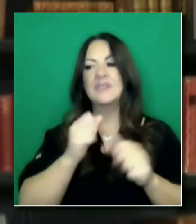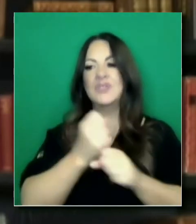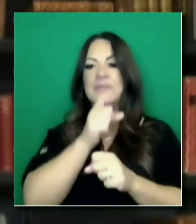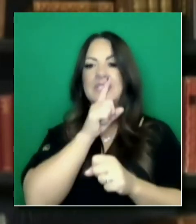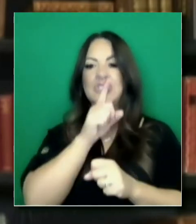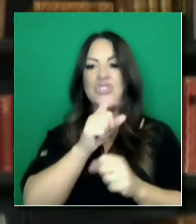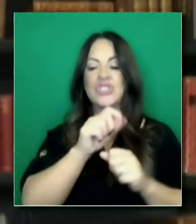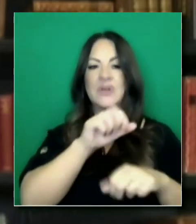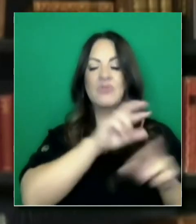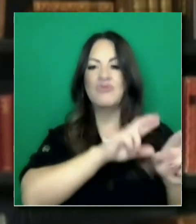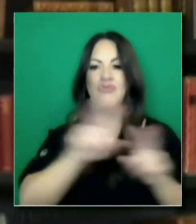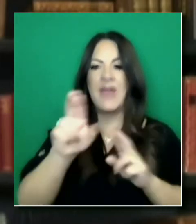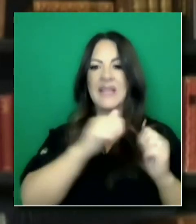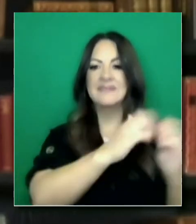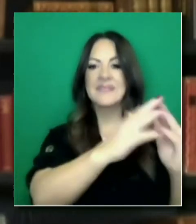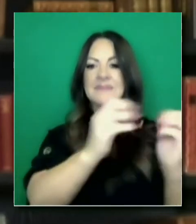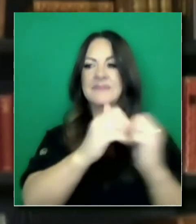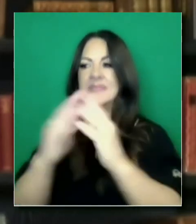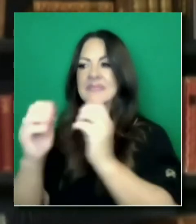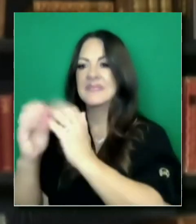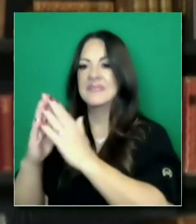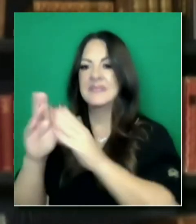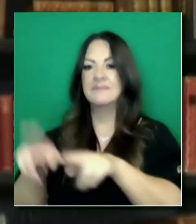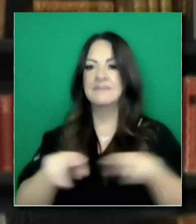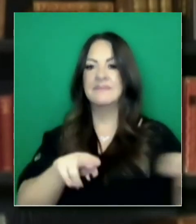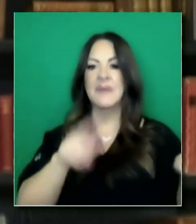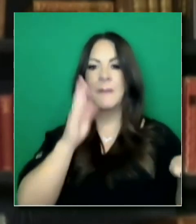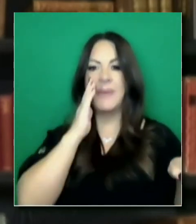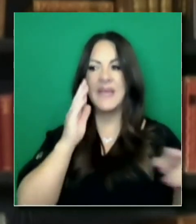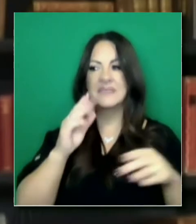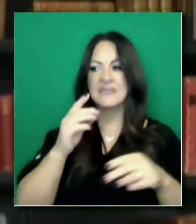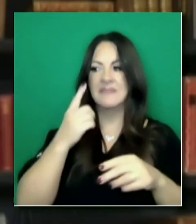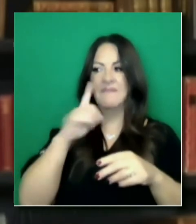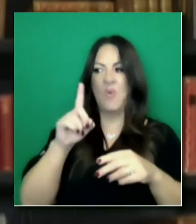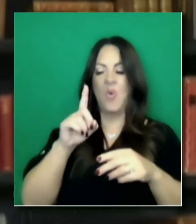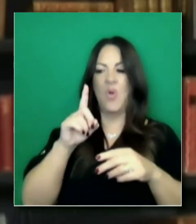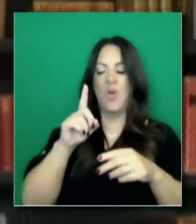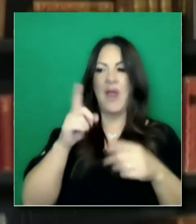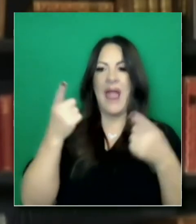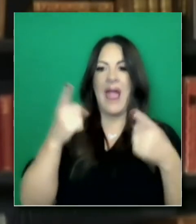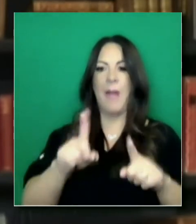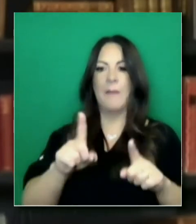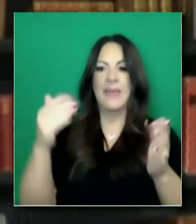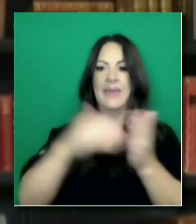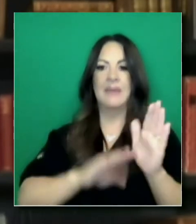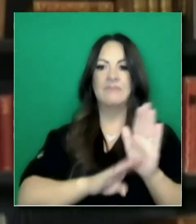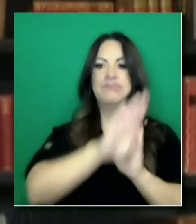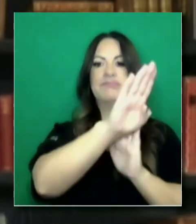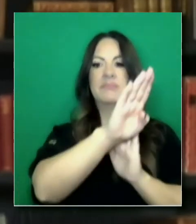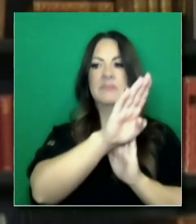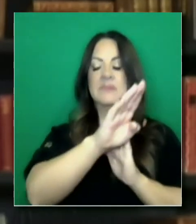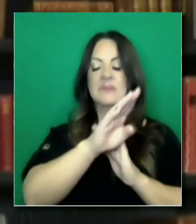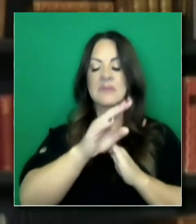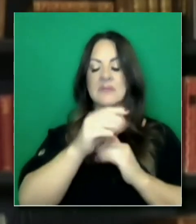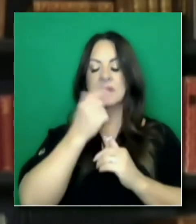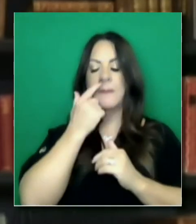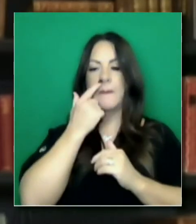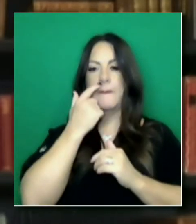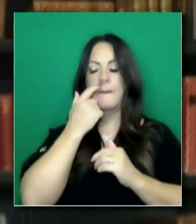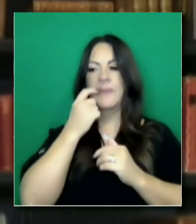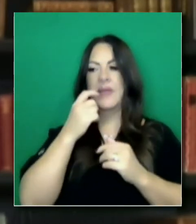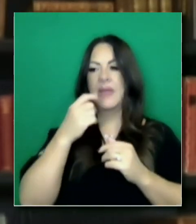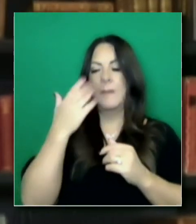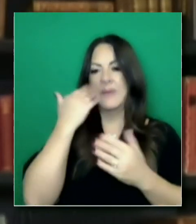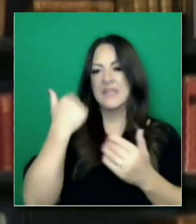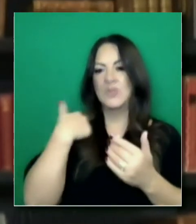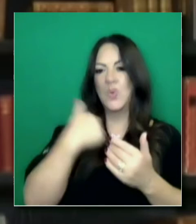and to really be vigilant in terms of our promotion of alternative strategies as we wait